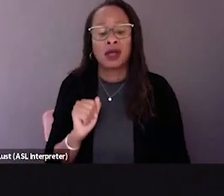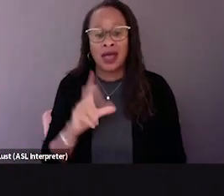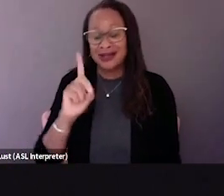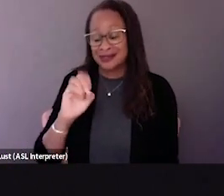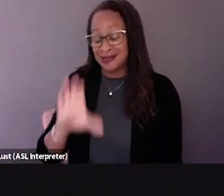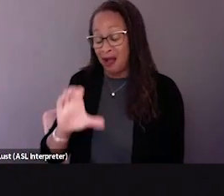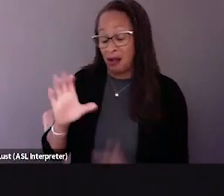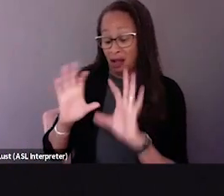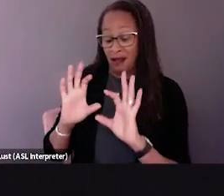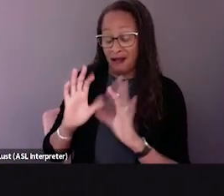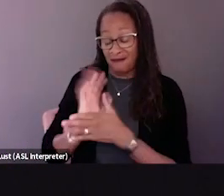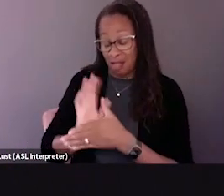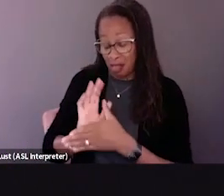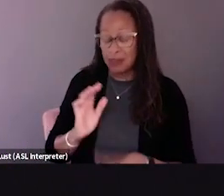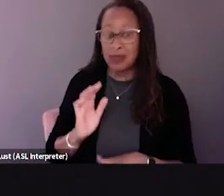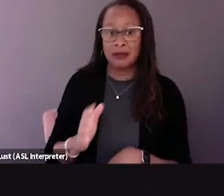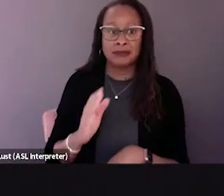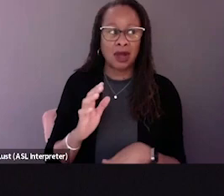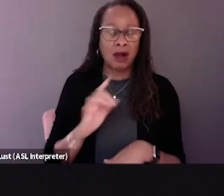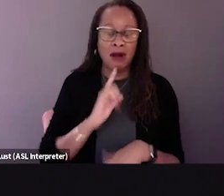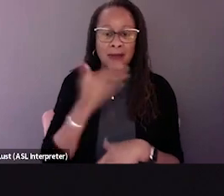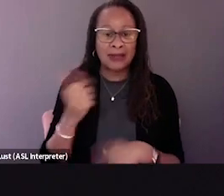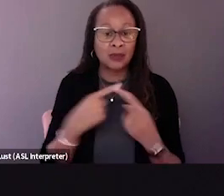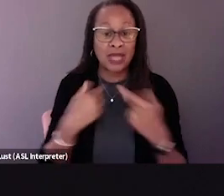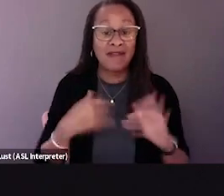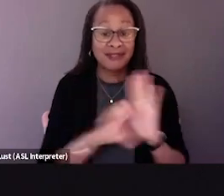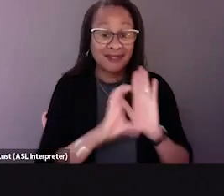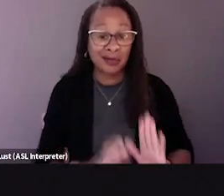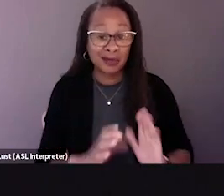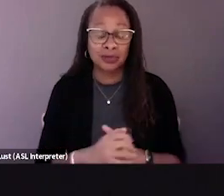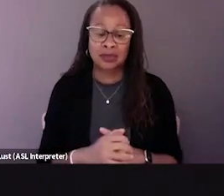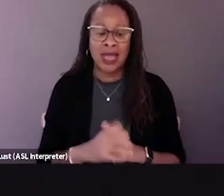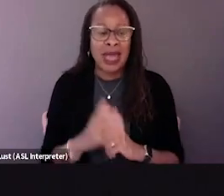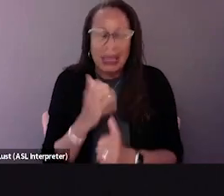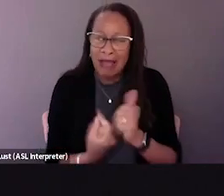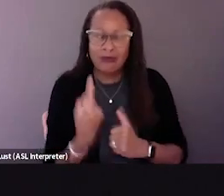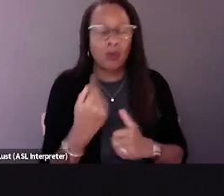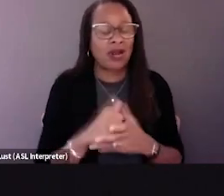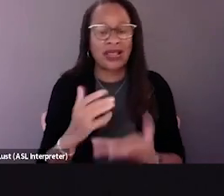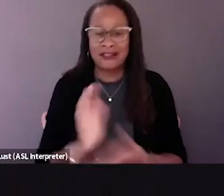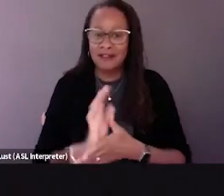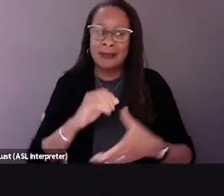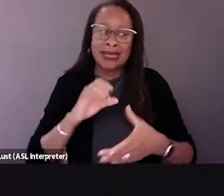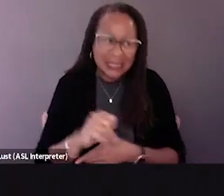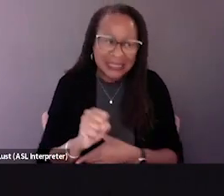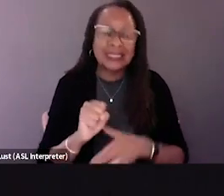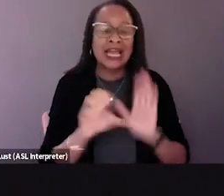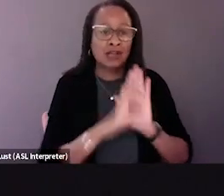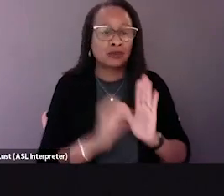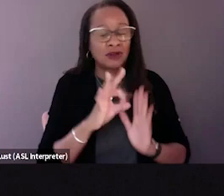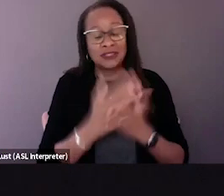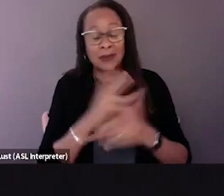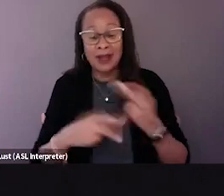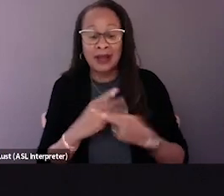documentary films are at their best when they have characters, and everybody in this film is a character of some kind, and the story